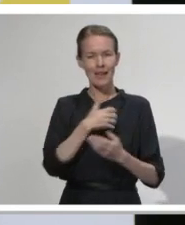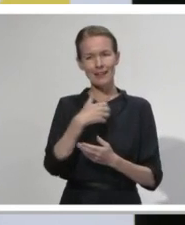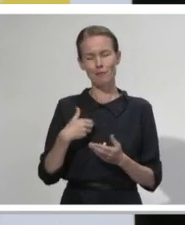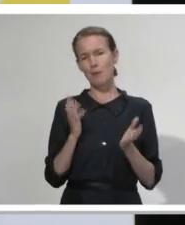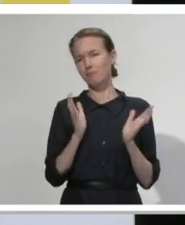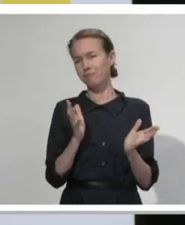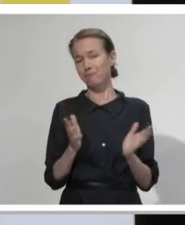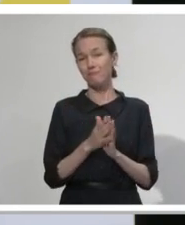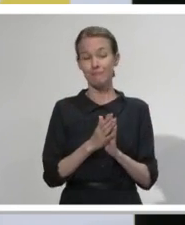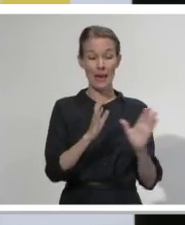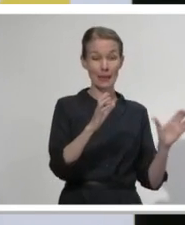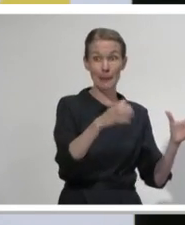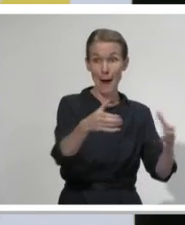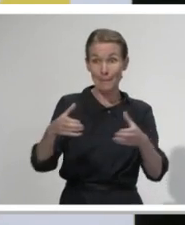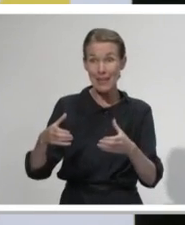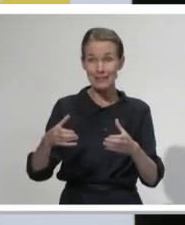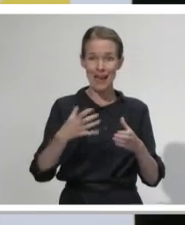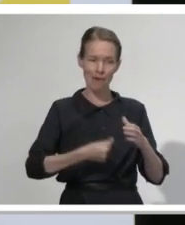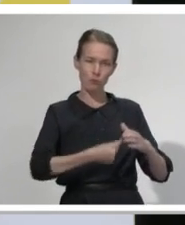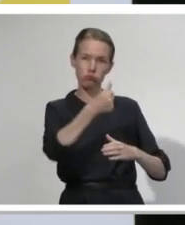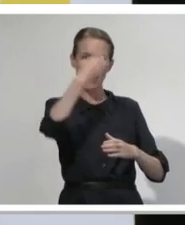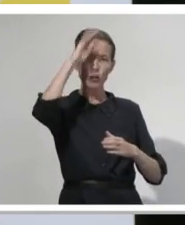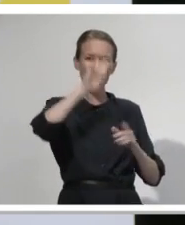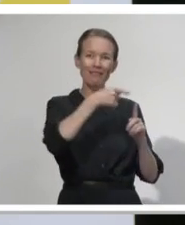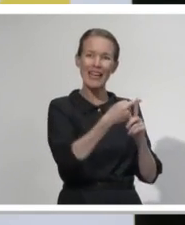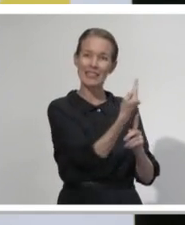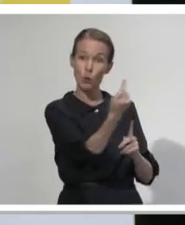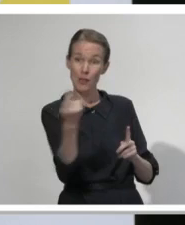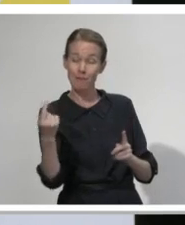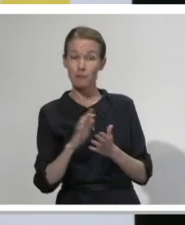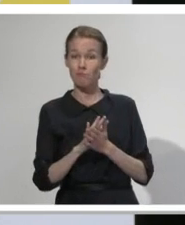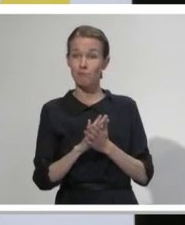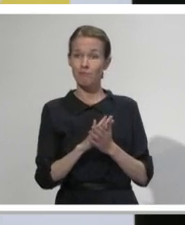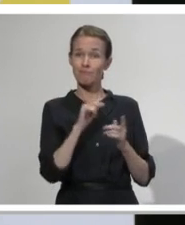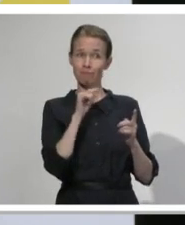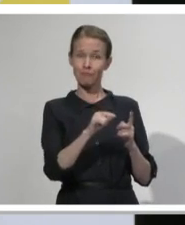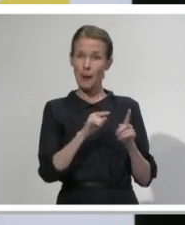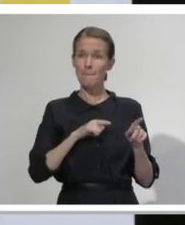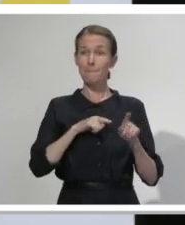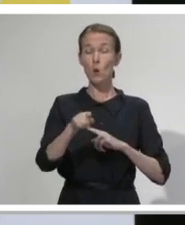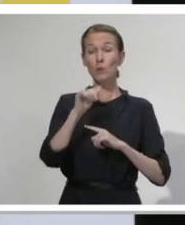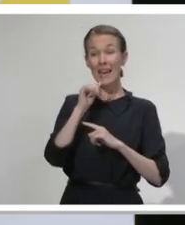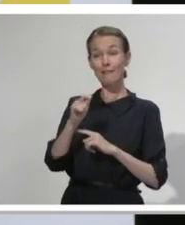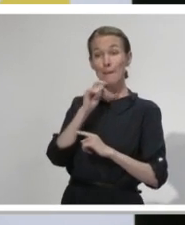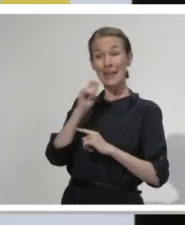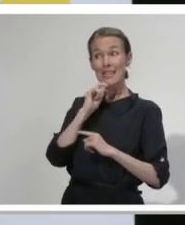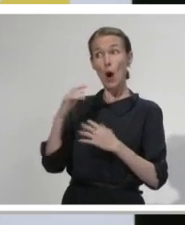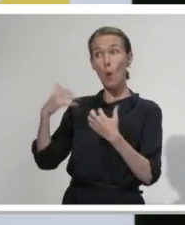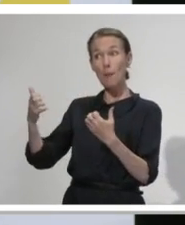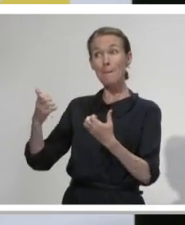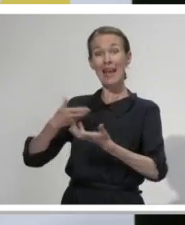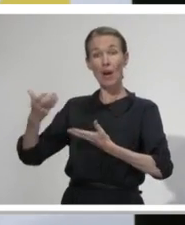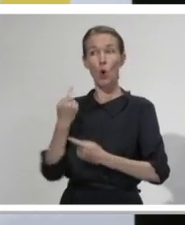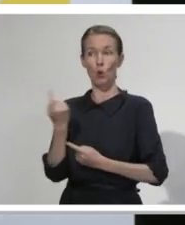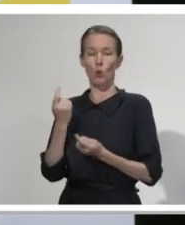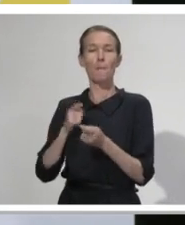do normally that it's ministers who generally front to the media about particular issues. It'll very much depend on the circumstances of the issue.